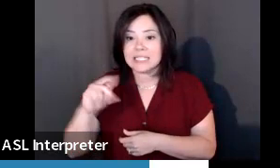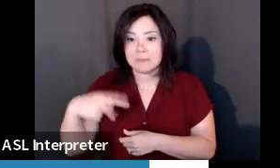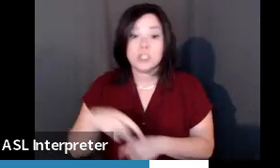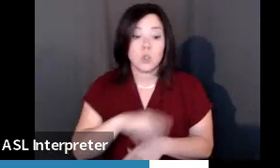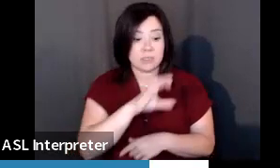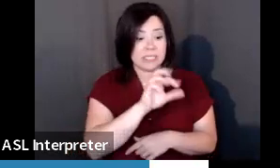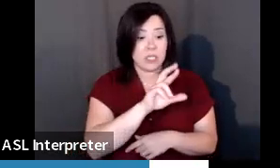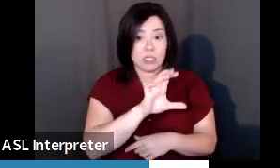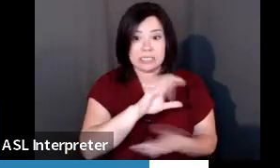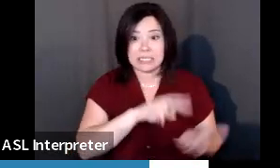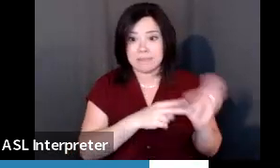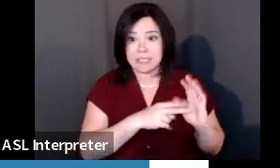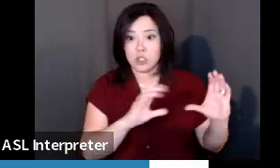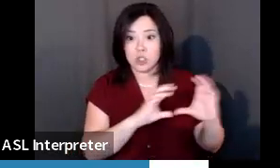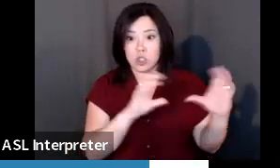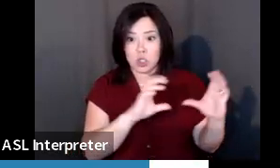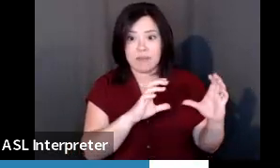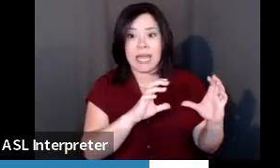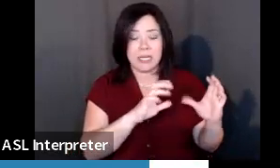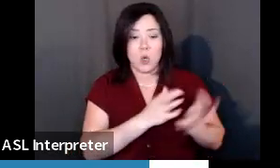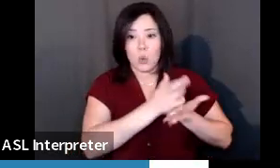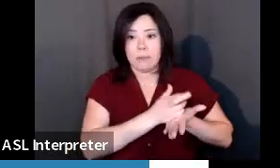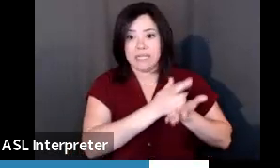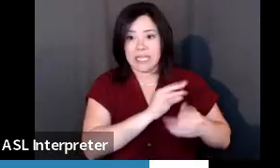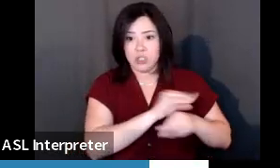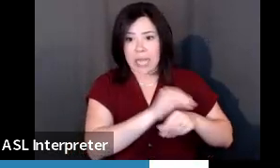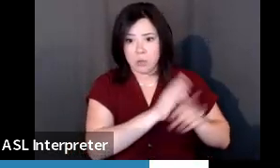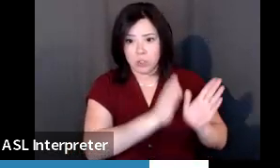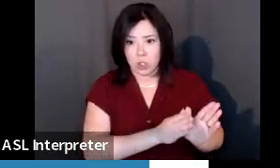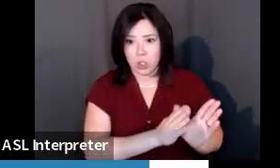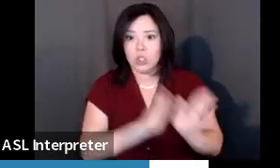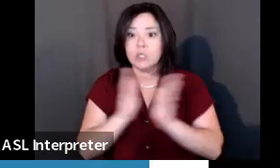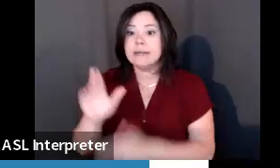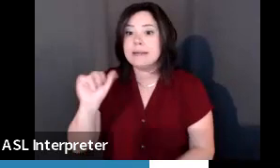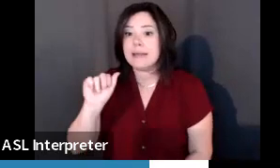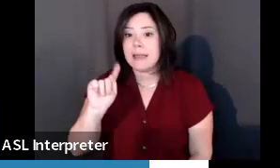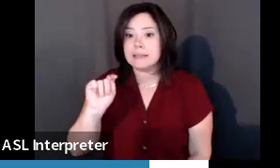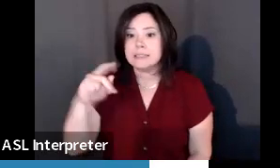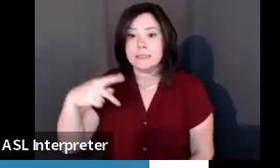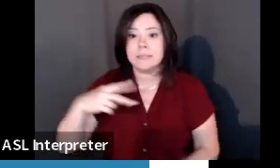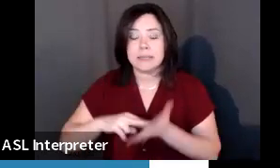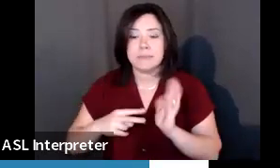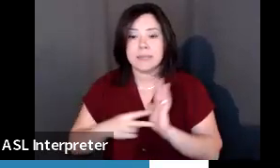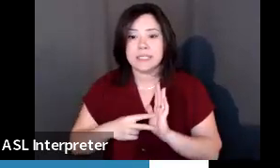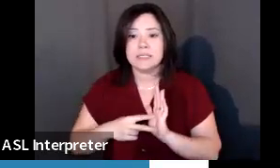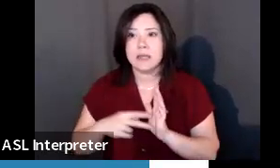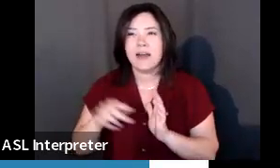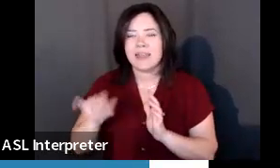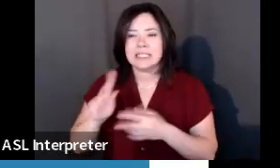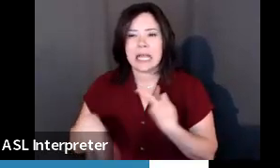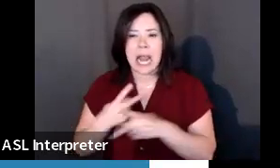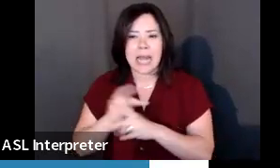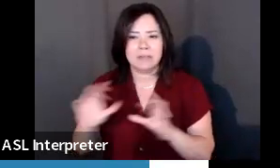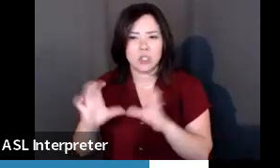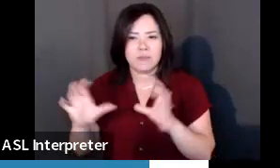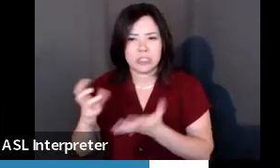CRC is certified rehabilitation counselor. And then ATP is a certification that you can